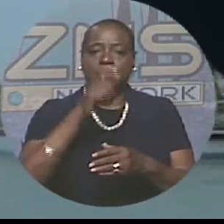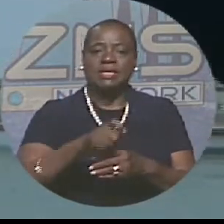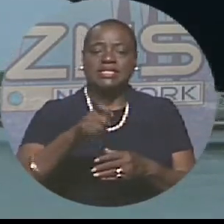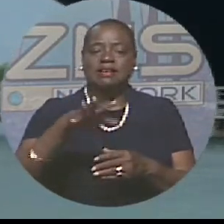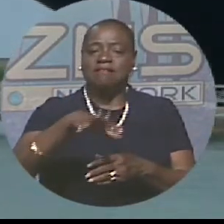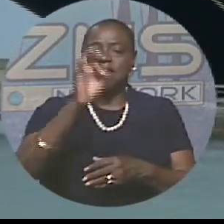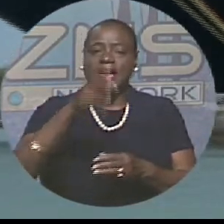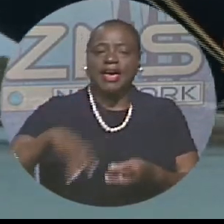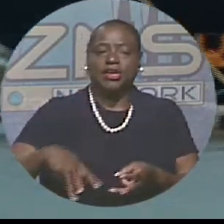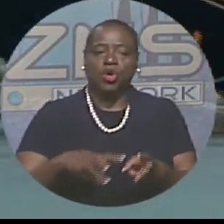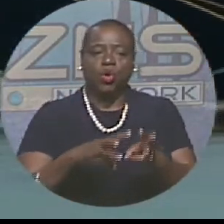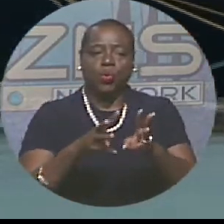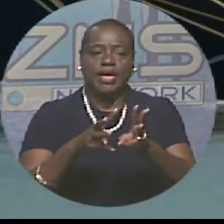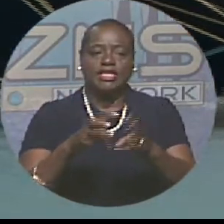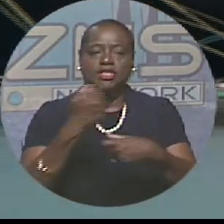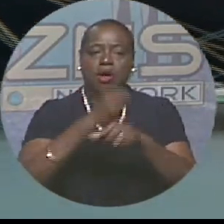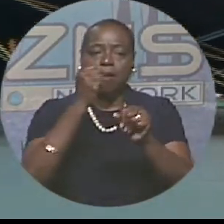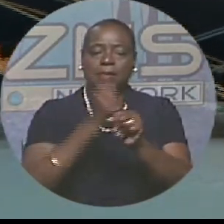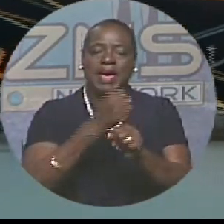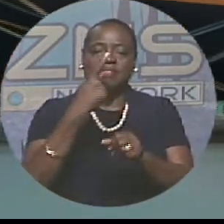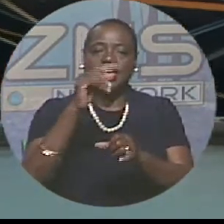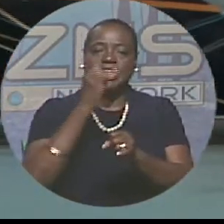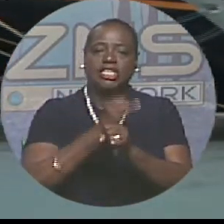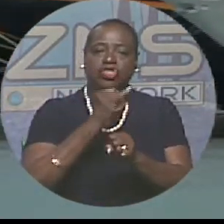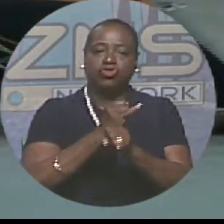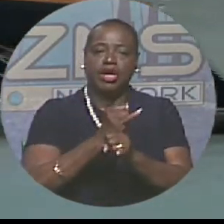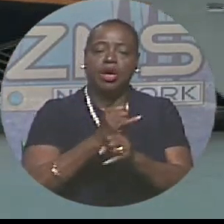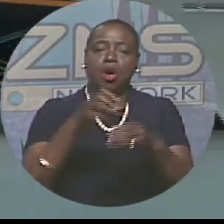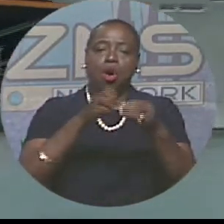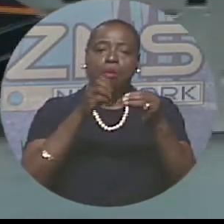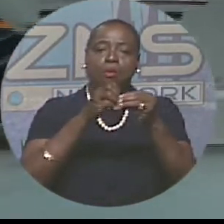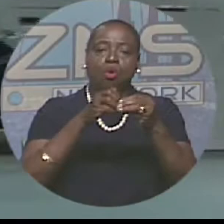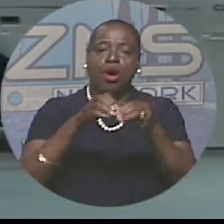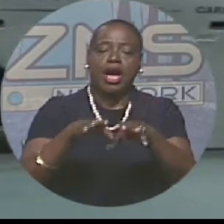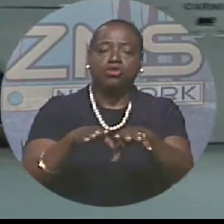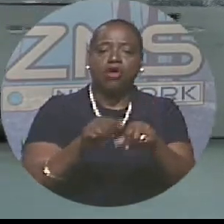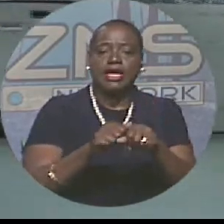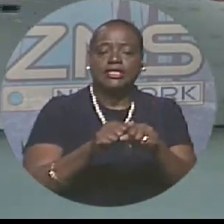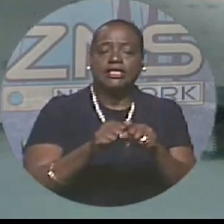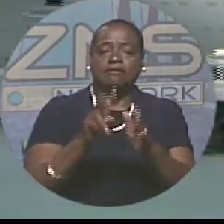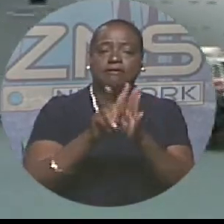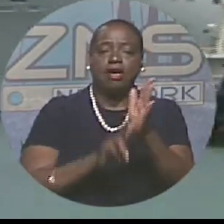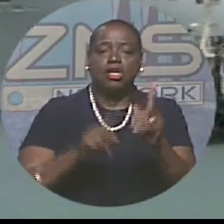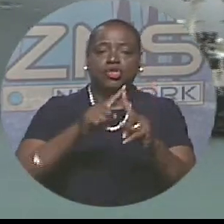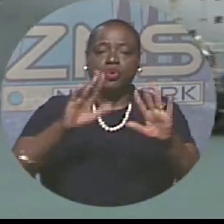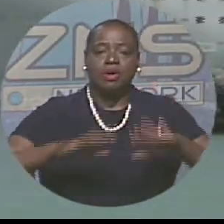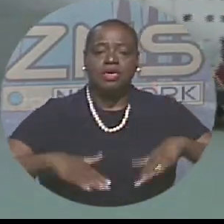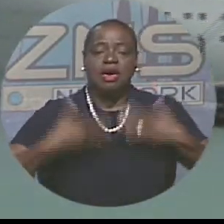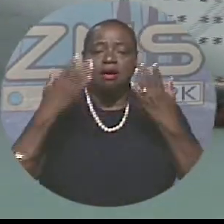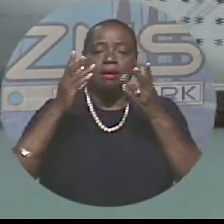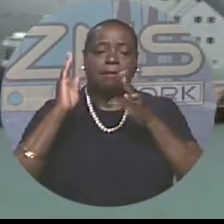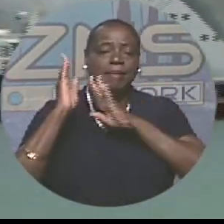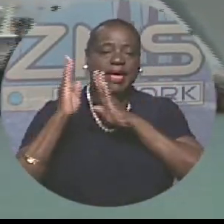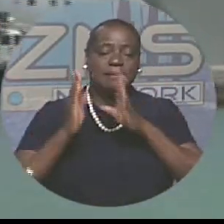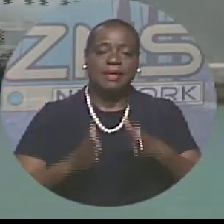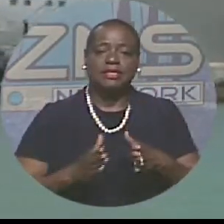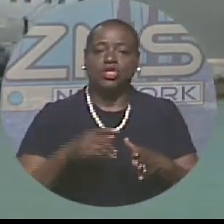innovative ways to make the industry much more attractive to young Bahamians who may be interested in pursuing a career in the